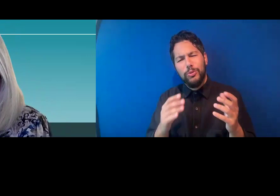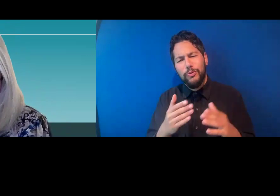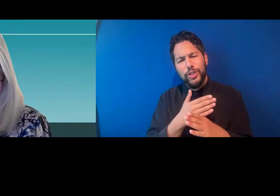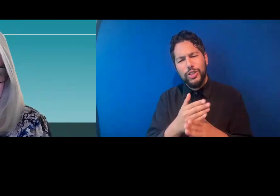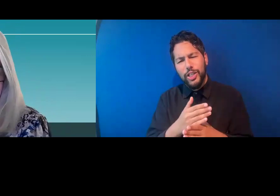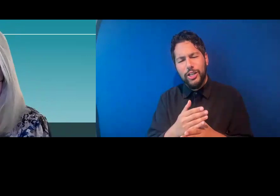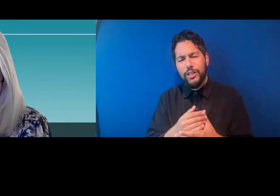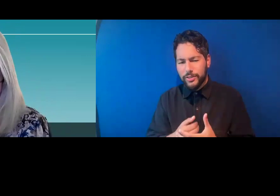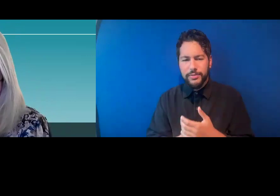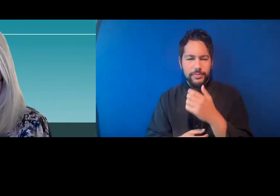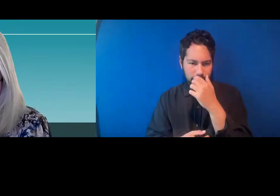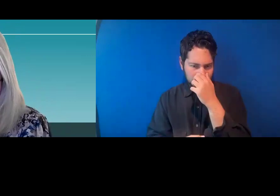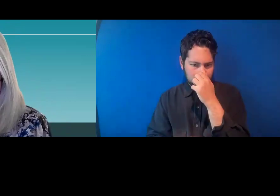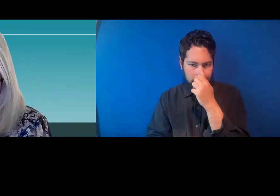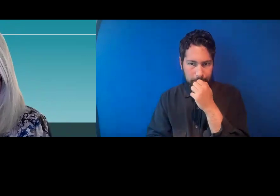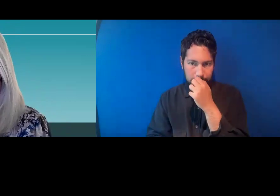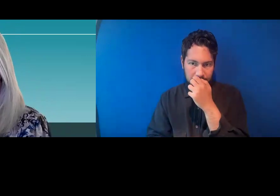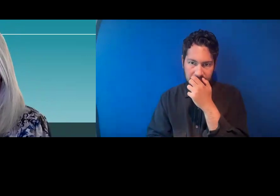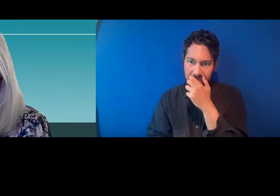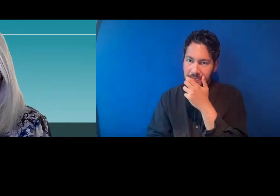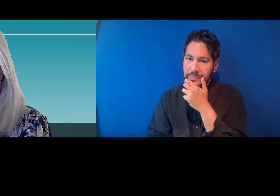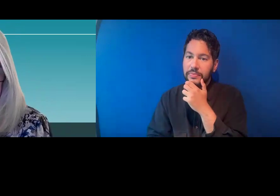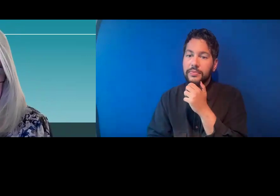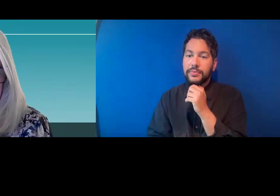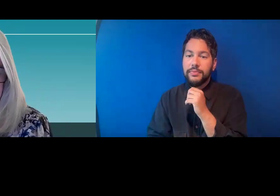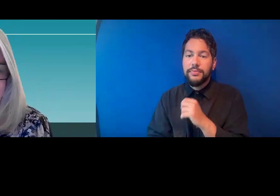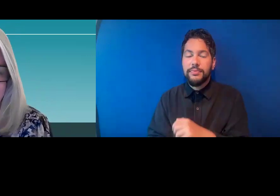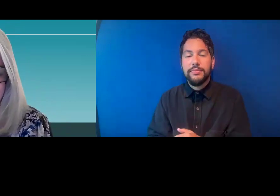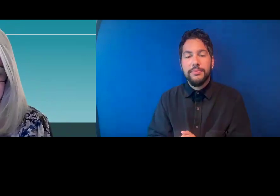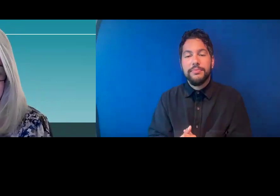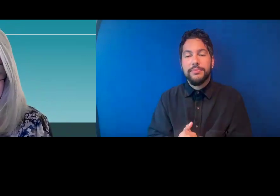it today. Certified. Yeah, I would.